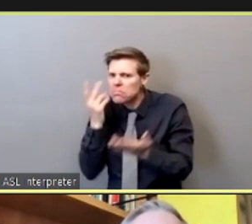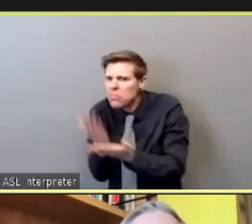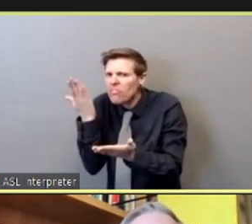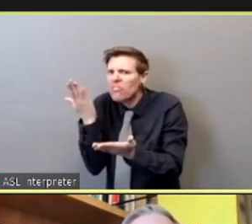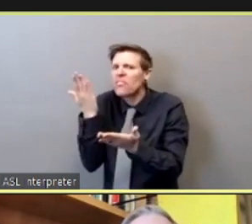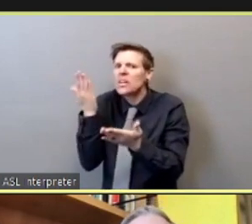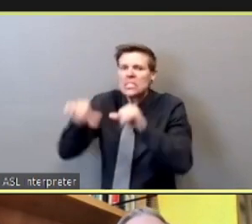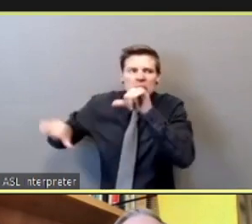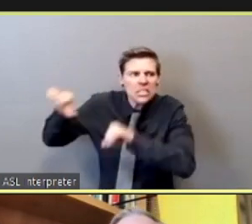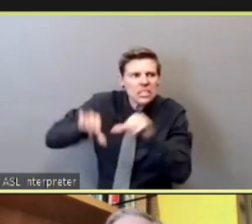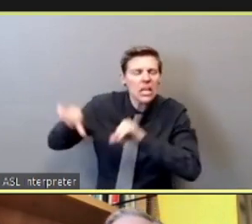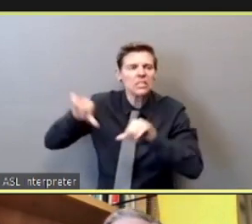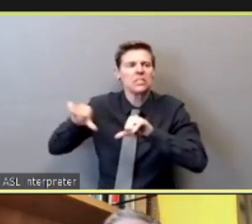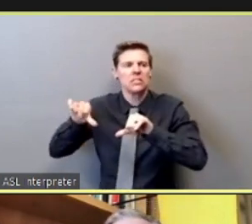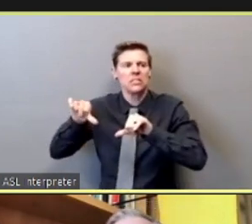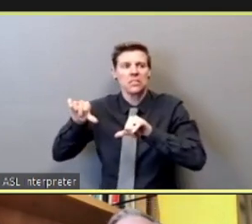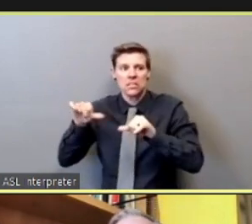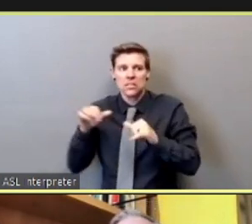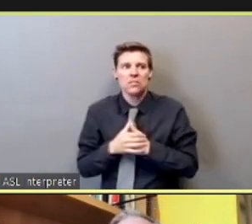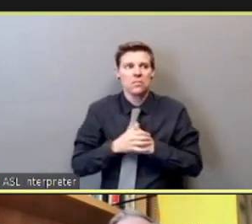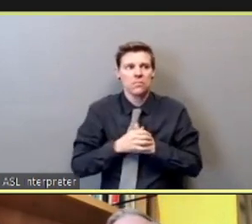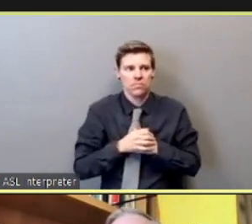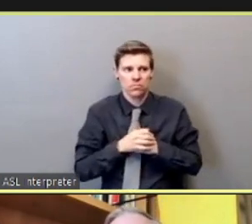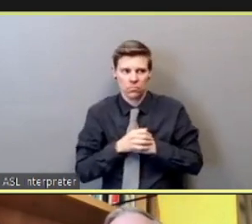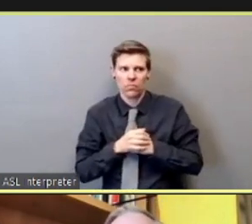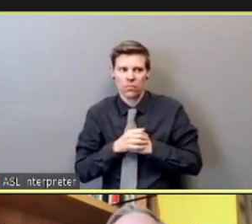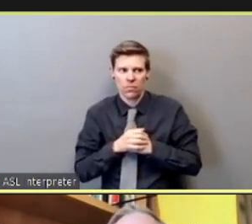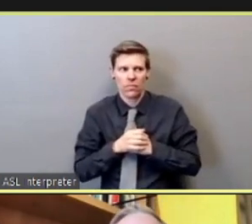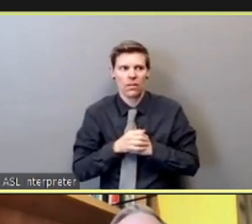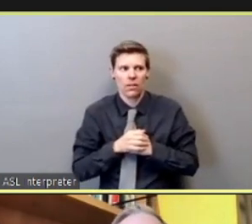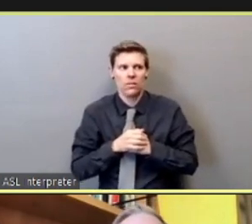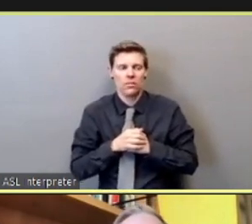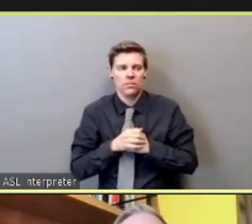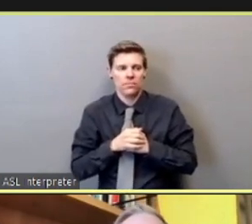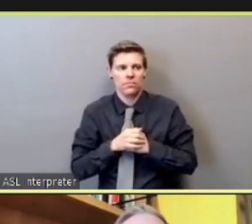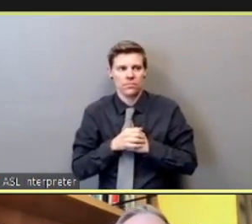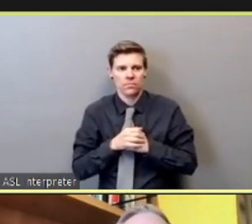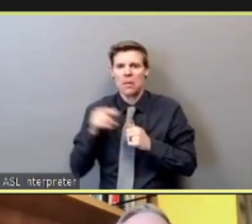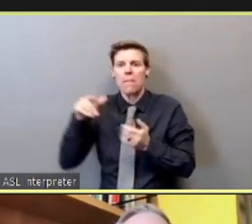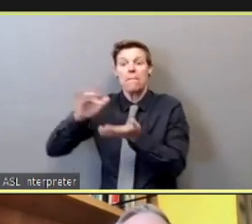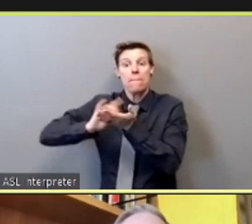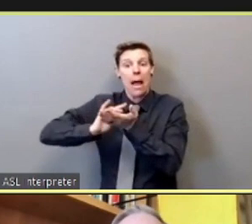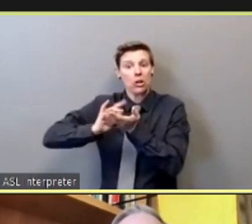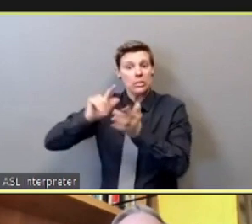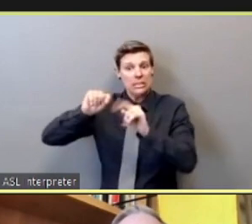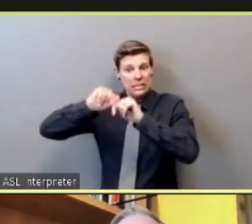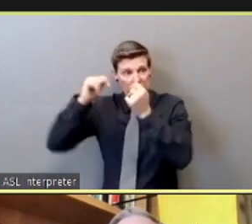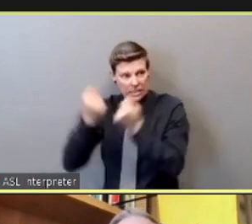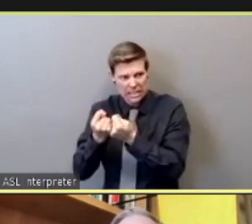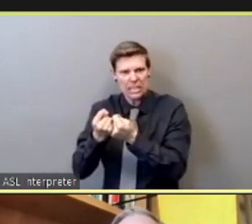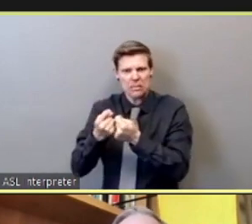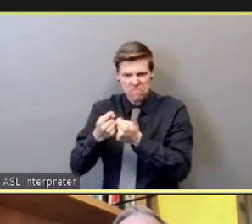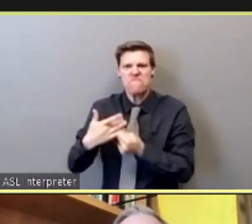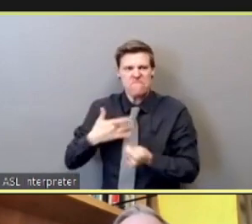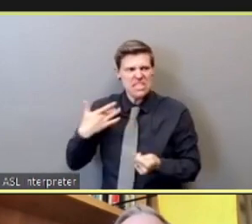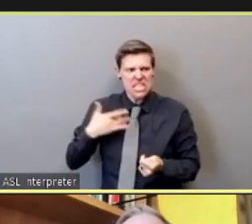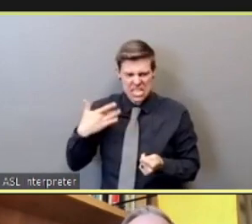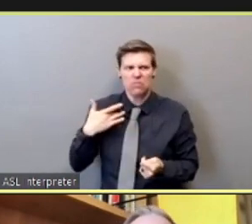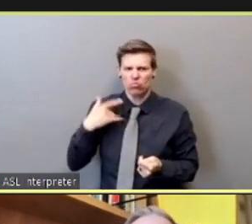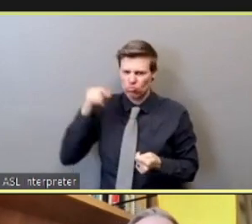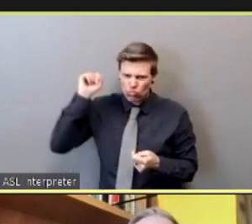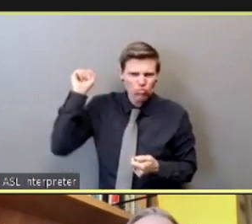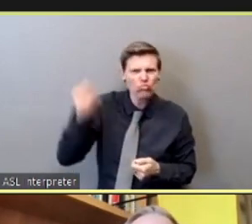New Mexico. We have a lot of confidence in the processes of the FDA and the CDC, but we want to give it